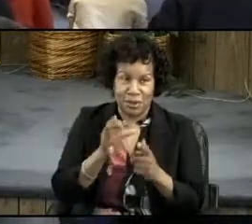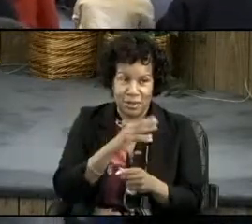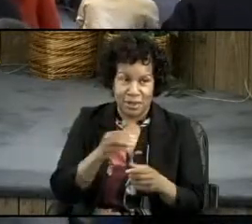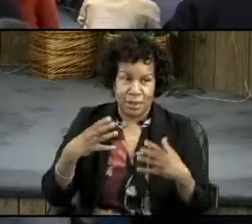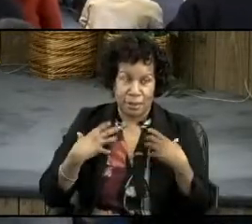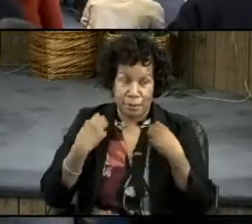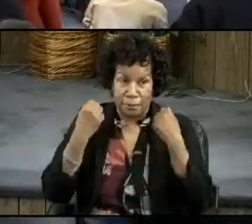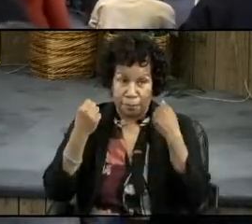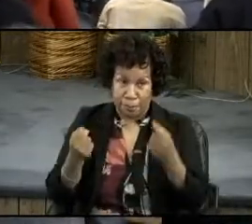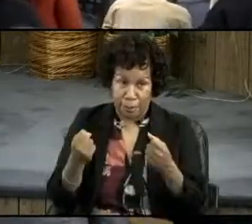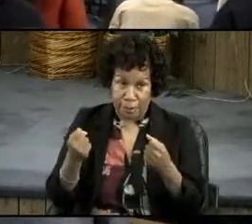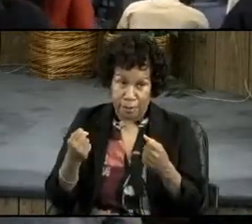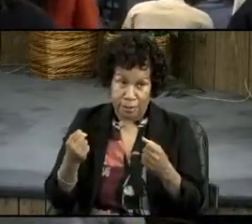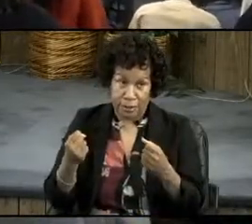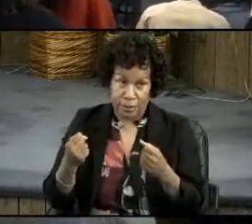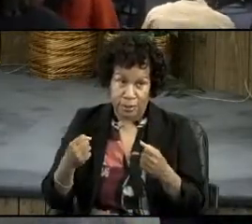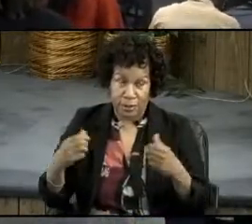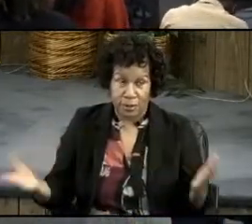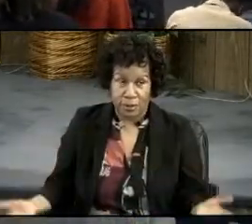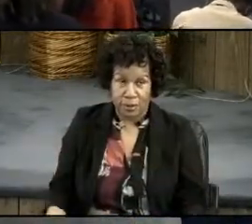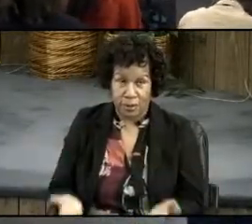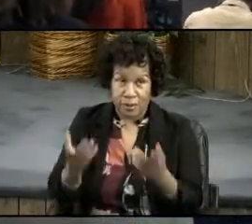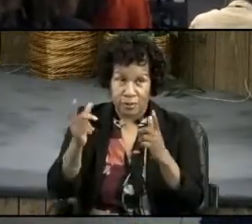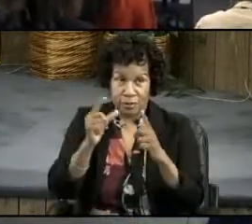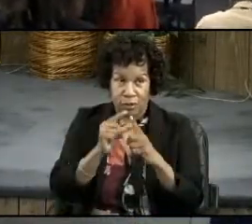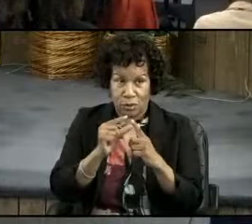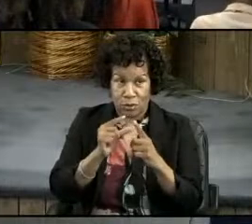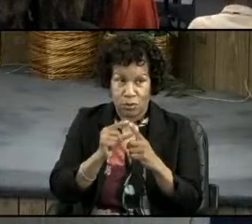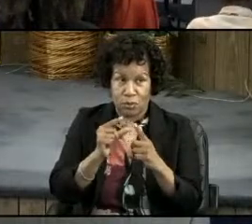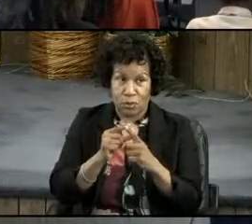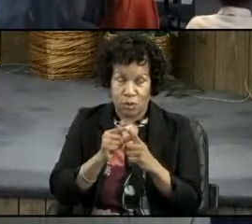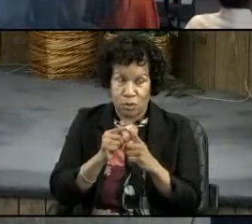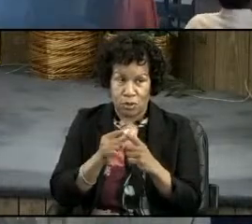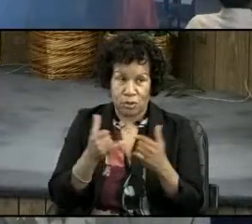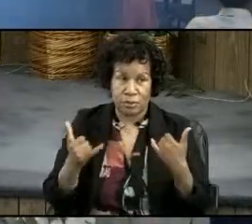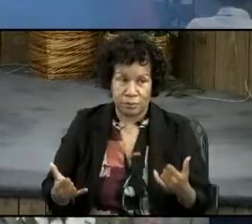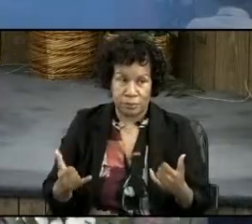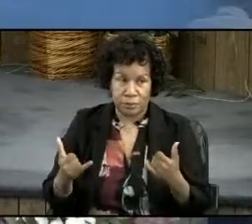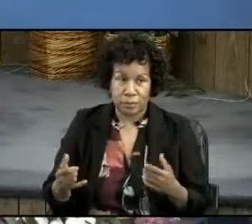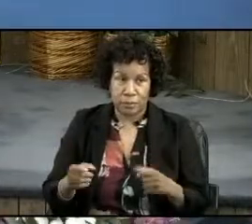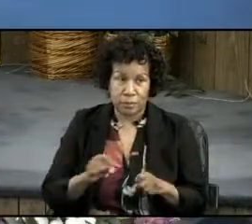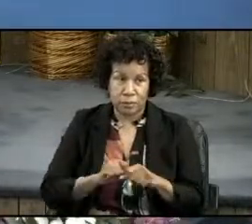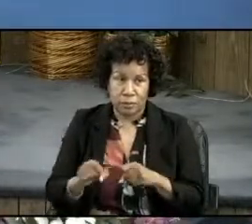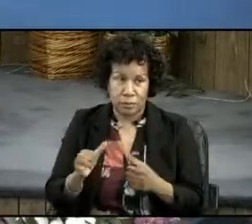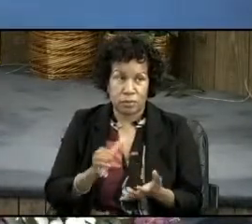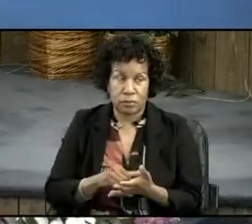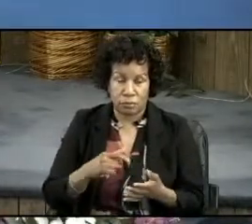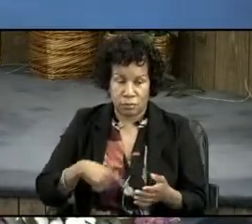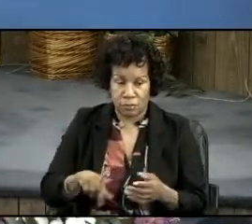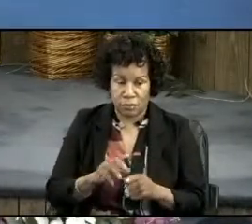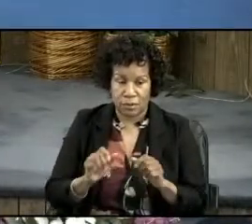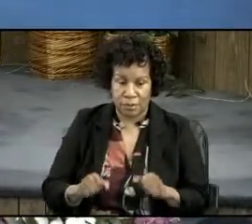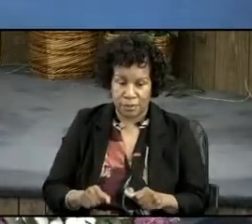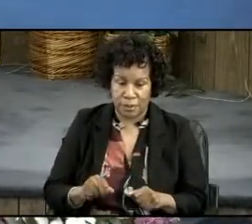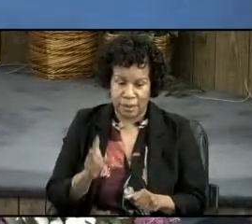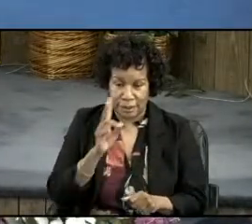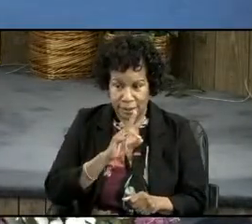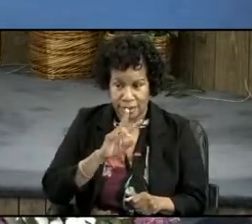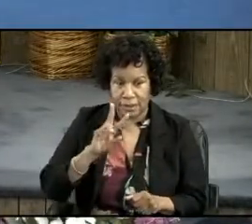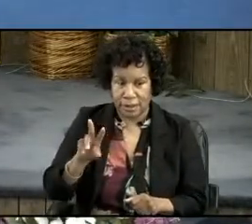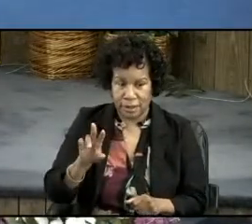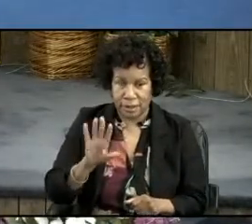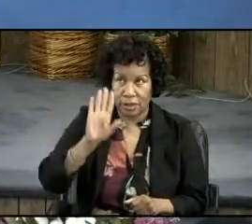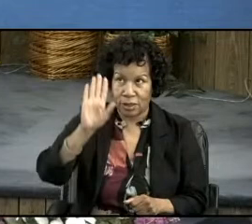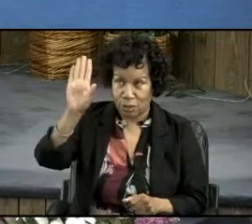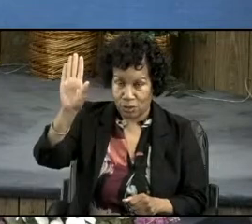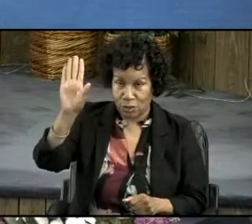in it and through it. Lift the words off the pages today so that we may see you and we may receive